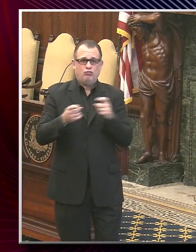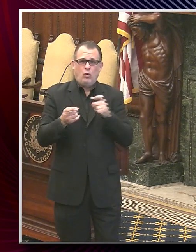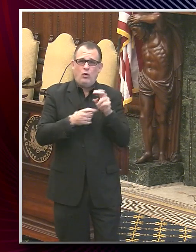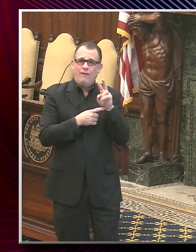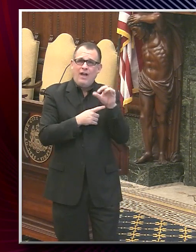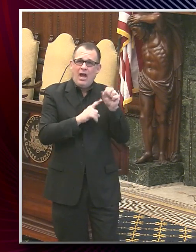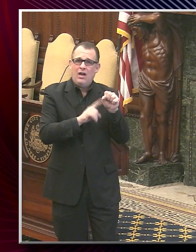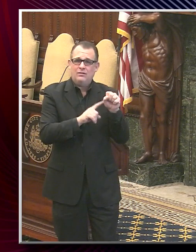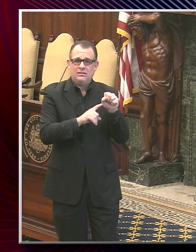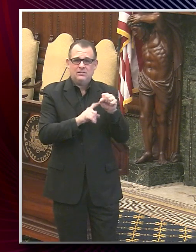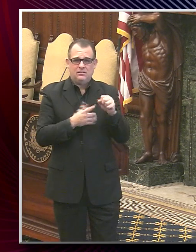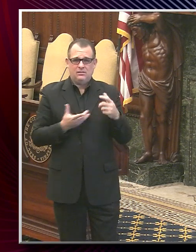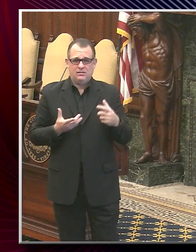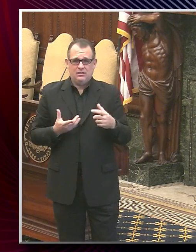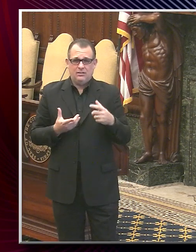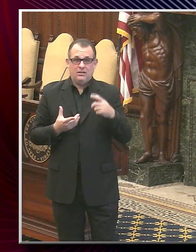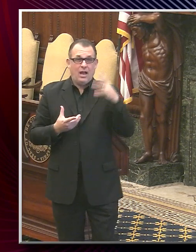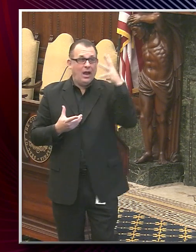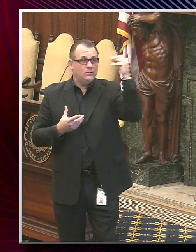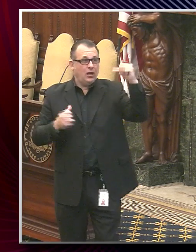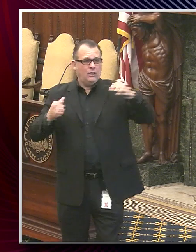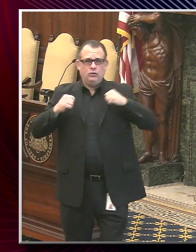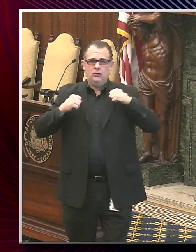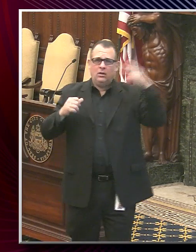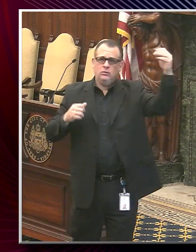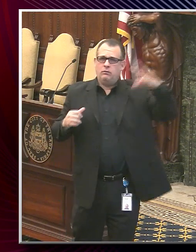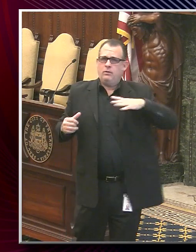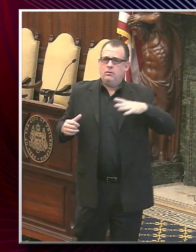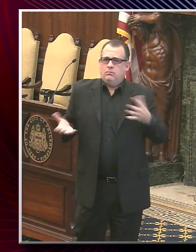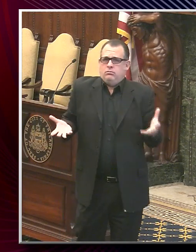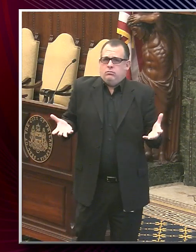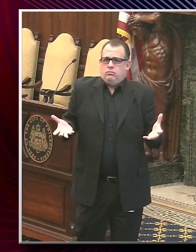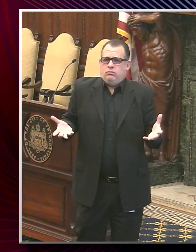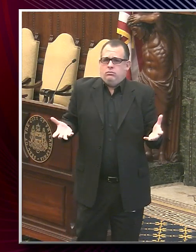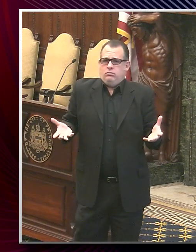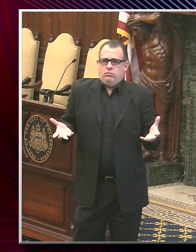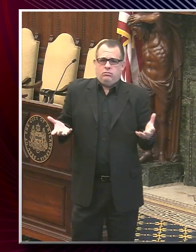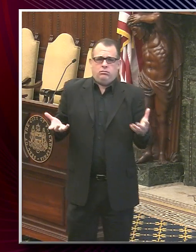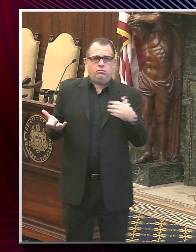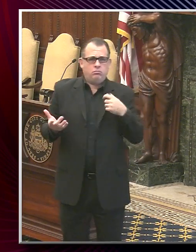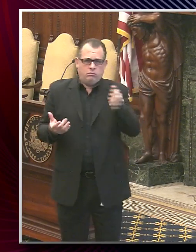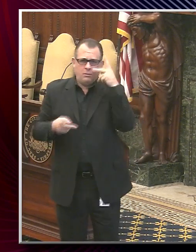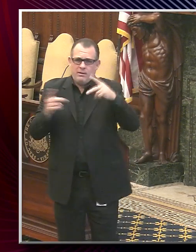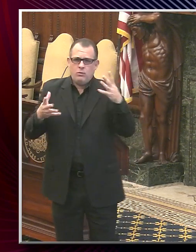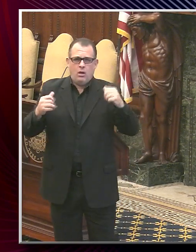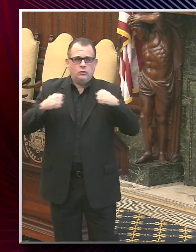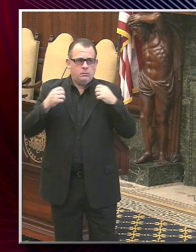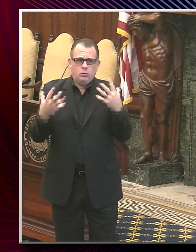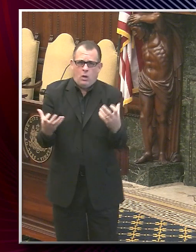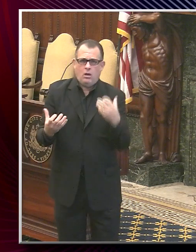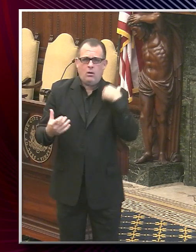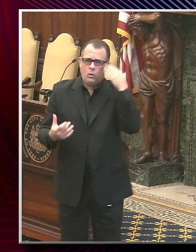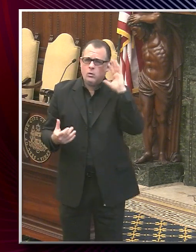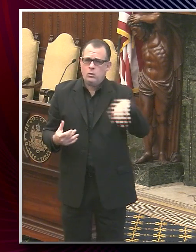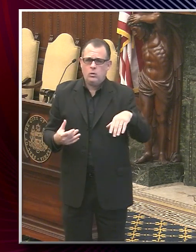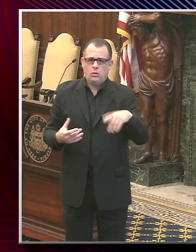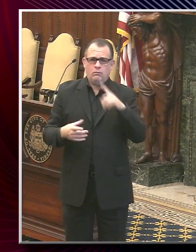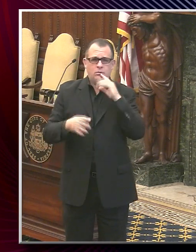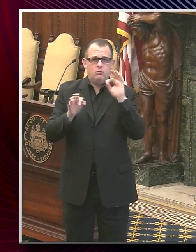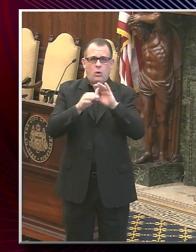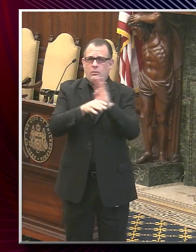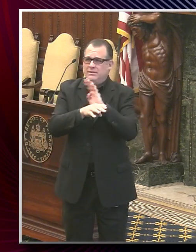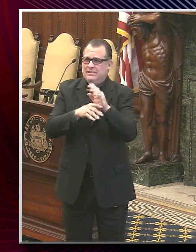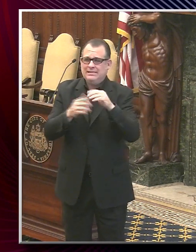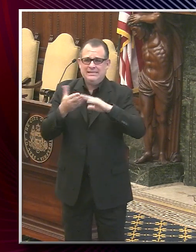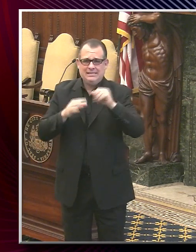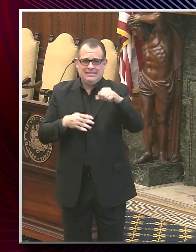exercise outside. So I'm sympathetic to the gym owners. They're important business people in the city. We will get past this,